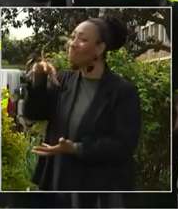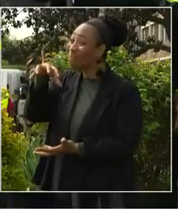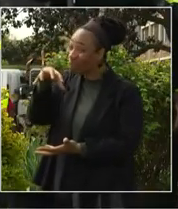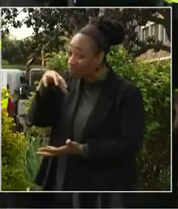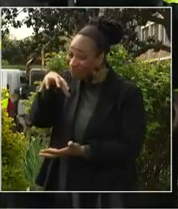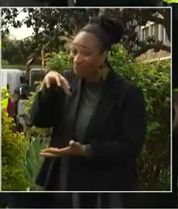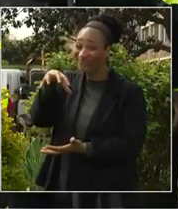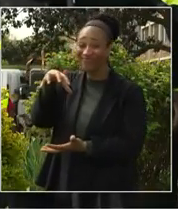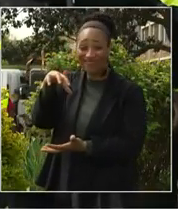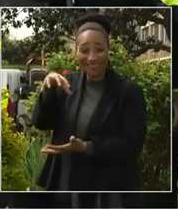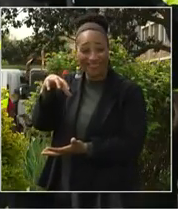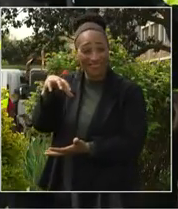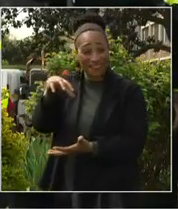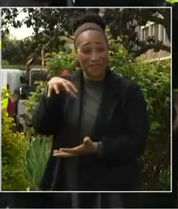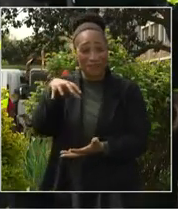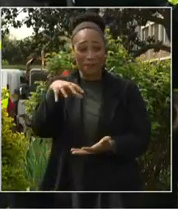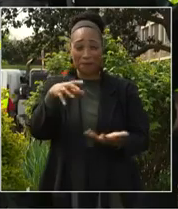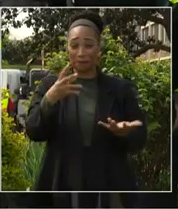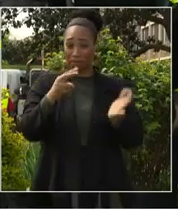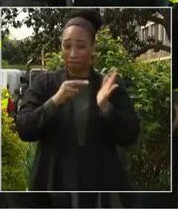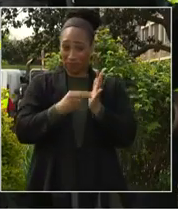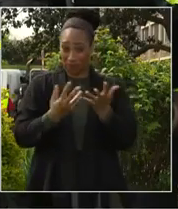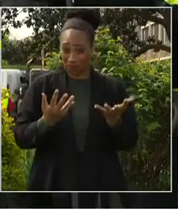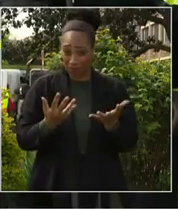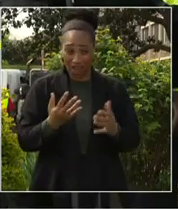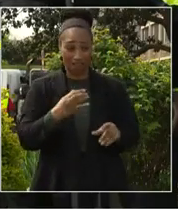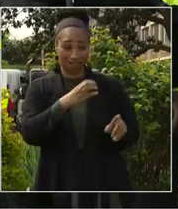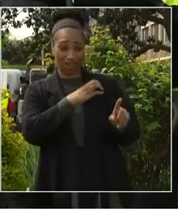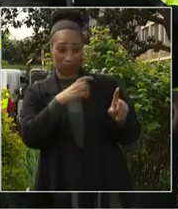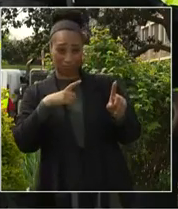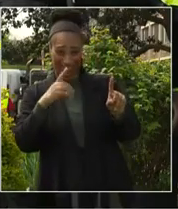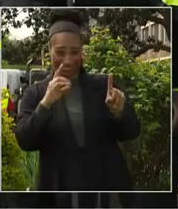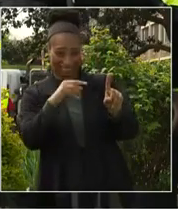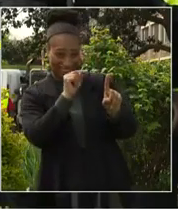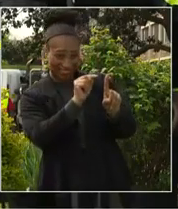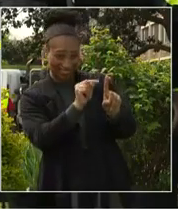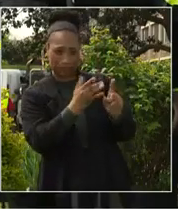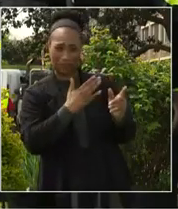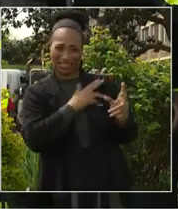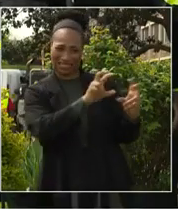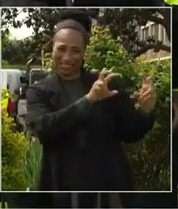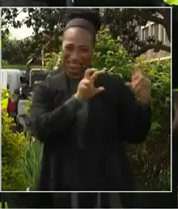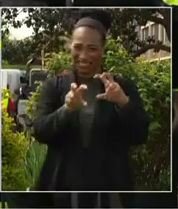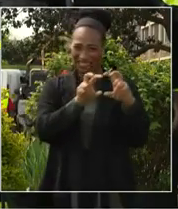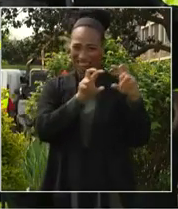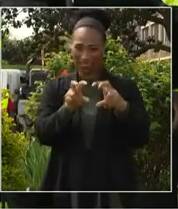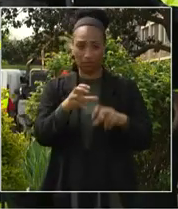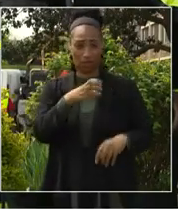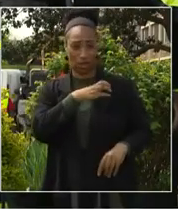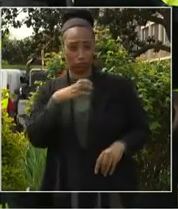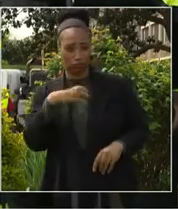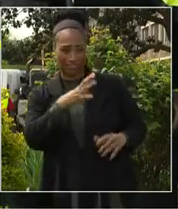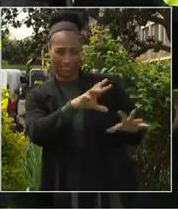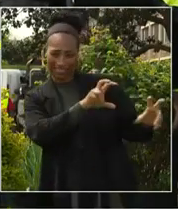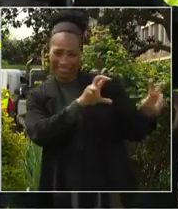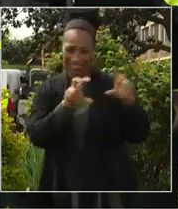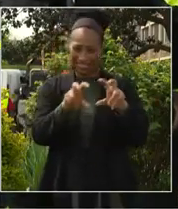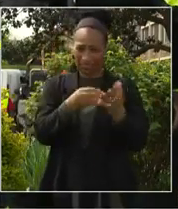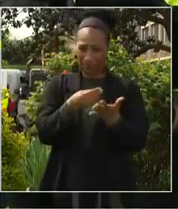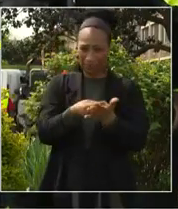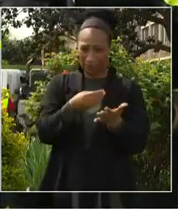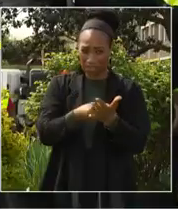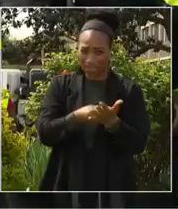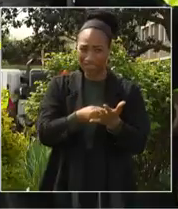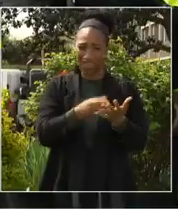remind the members of the council the same thing. So let me thank Director Kirschbaum for being here to represent and with all of the